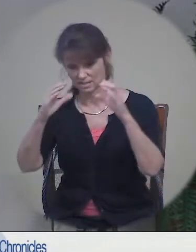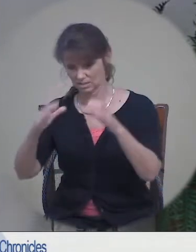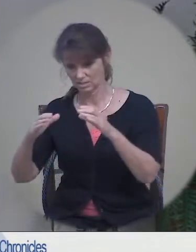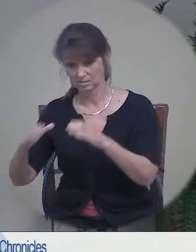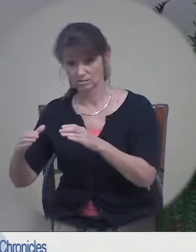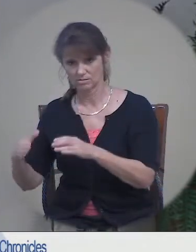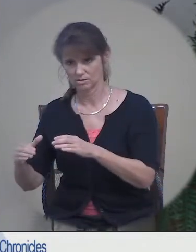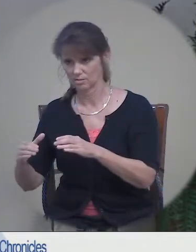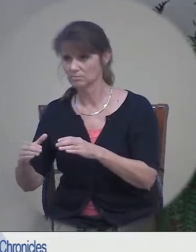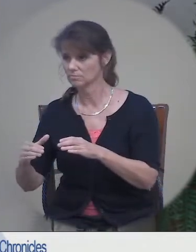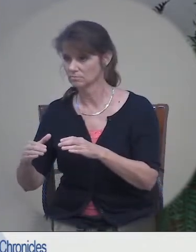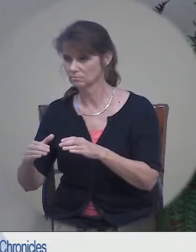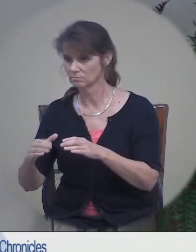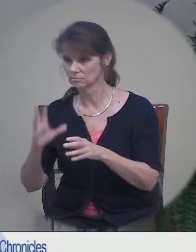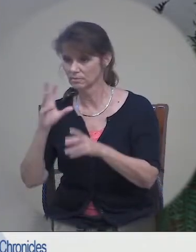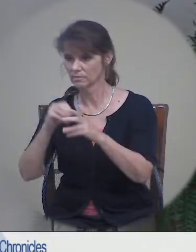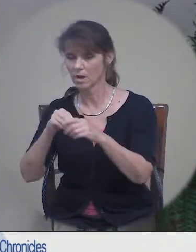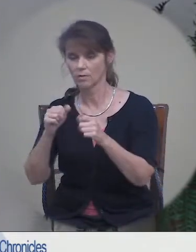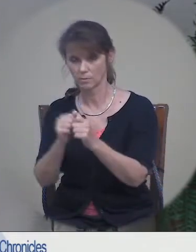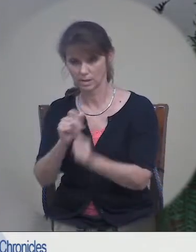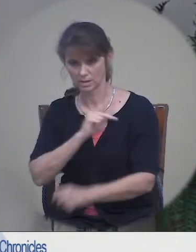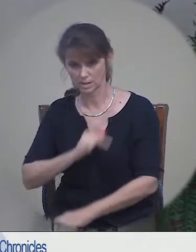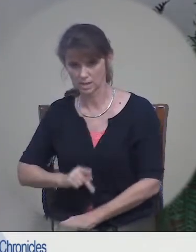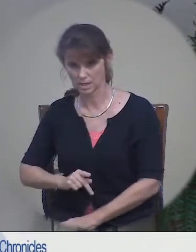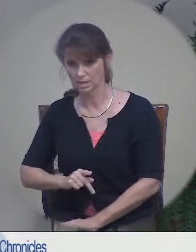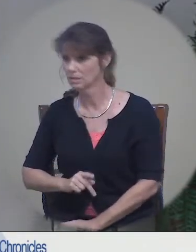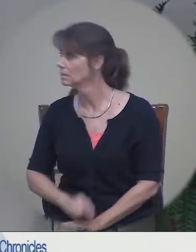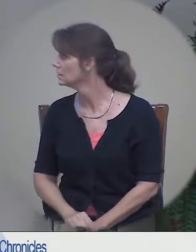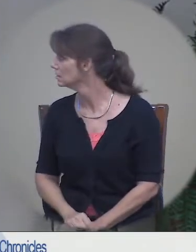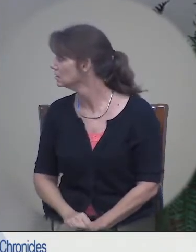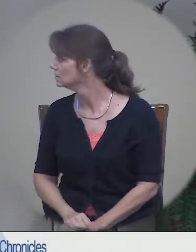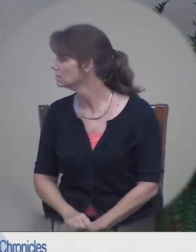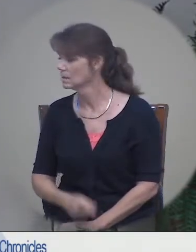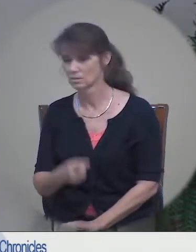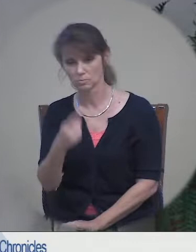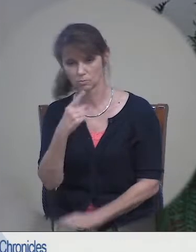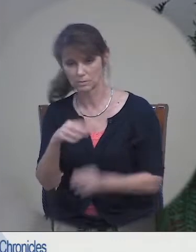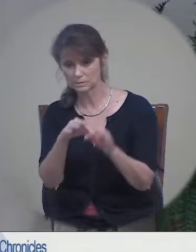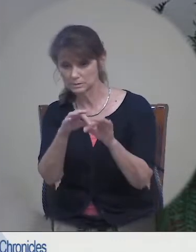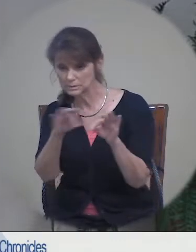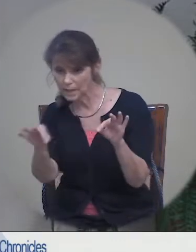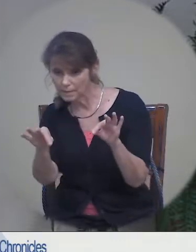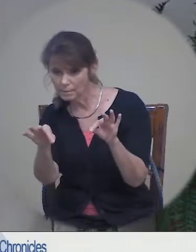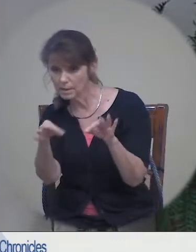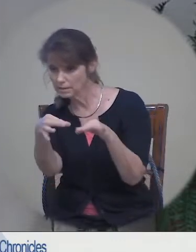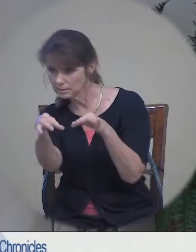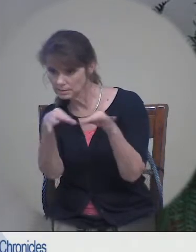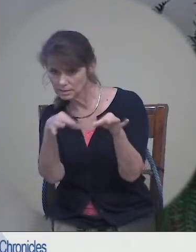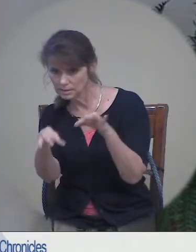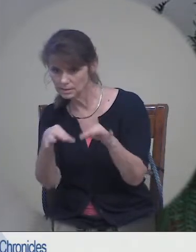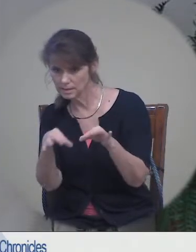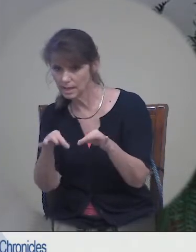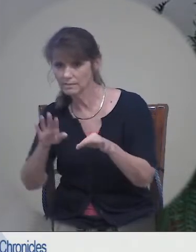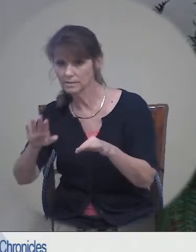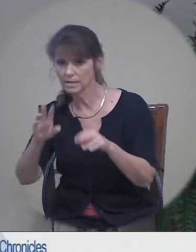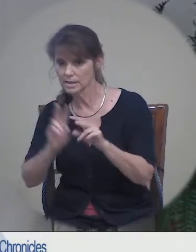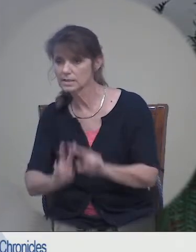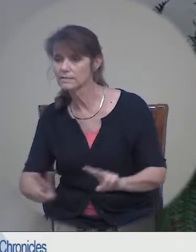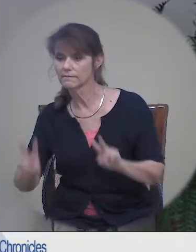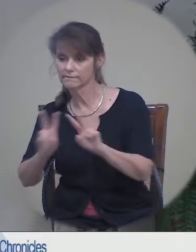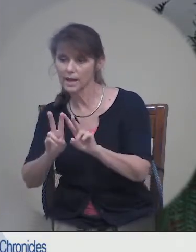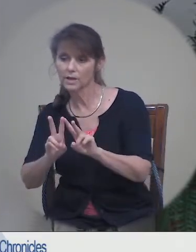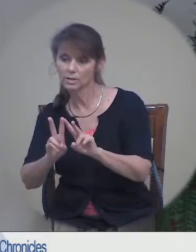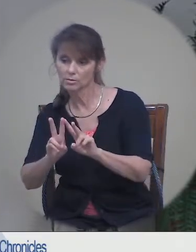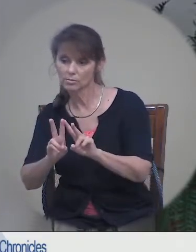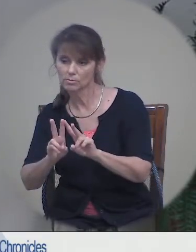major section that deals with Hezekiah is introduced by a statement that talks about Hezekiah's value or how he